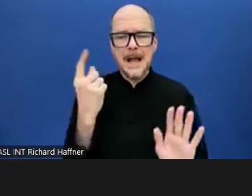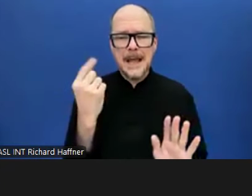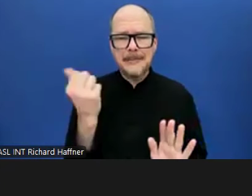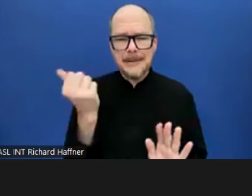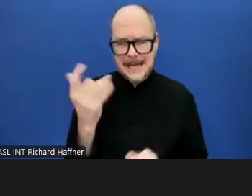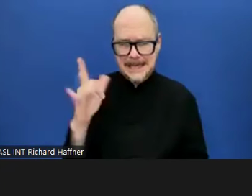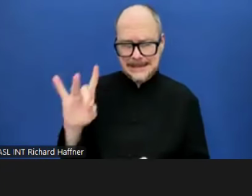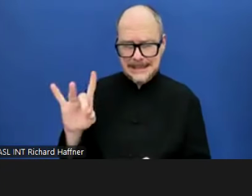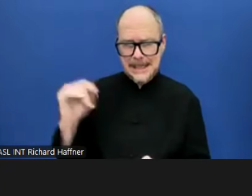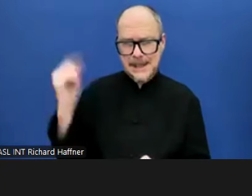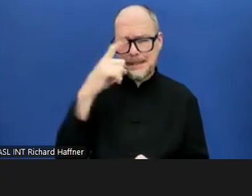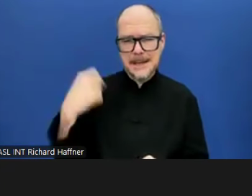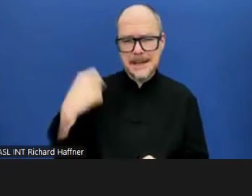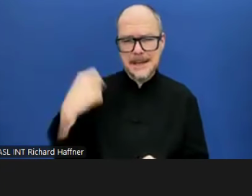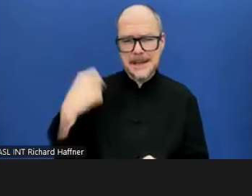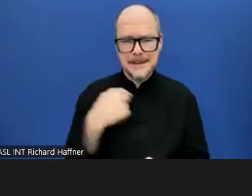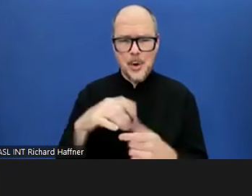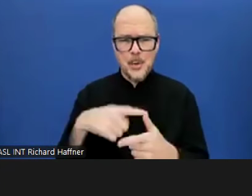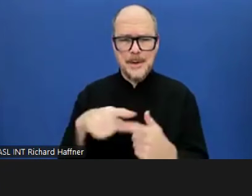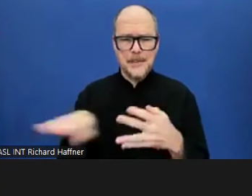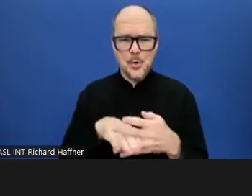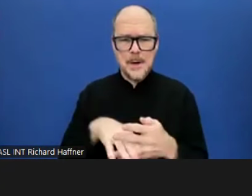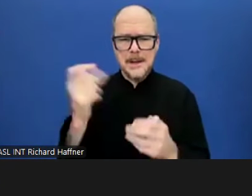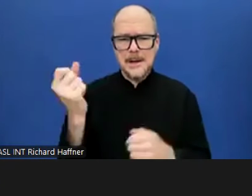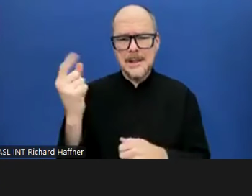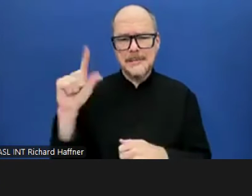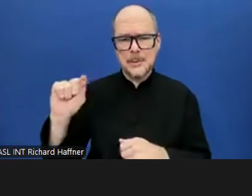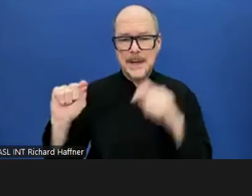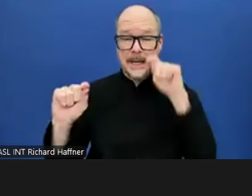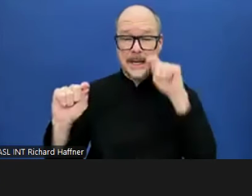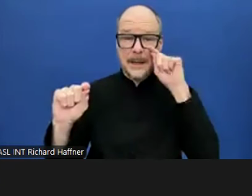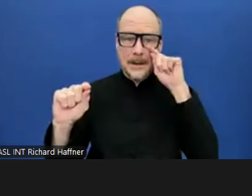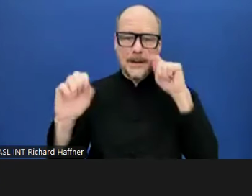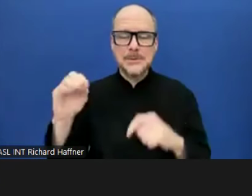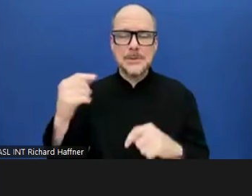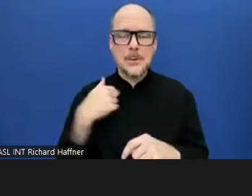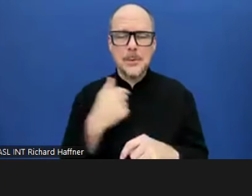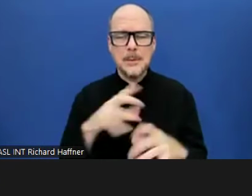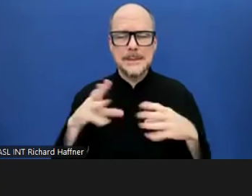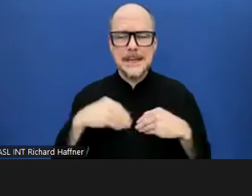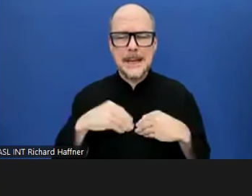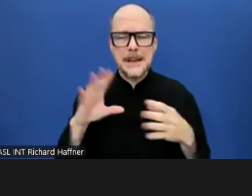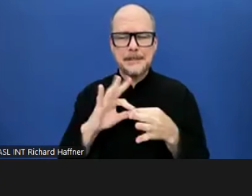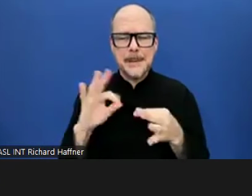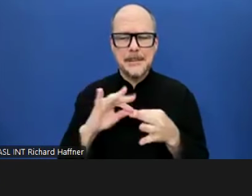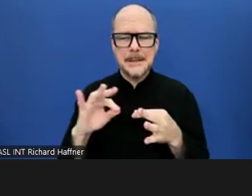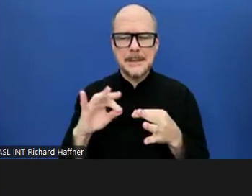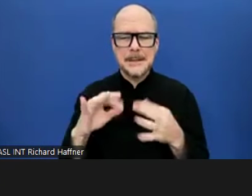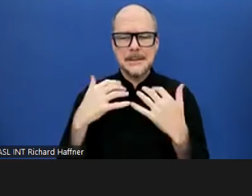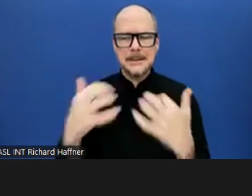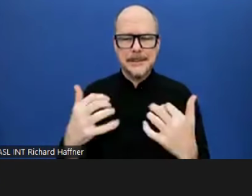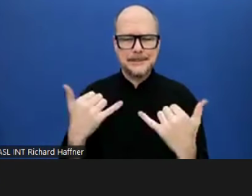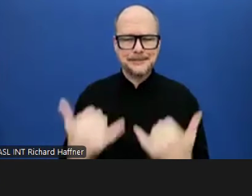probably then vote and then we'll take a break at 11:20. So we'll take public comment to 11:18. And with that,